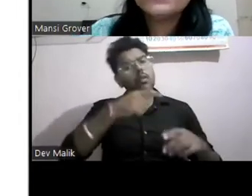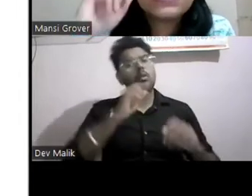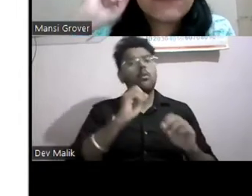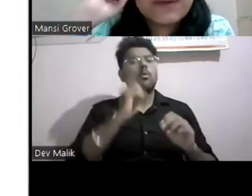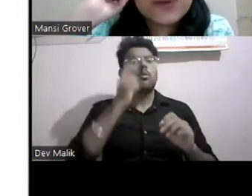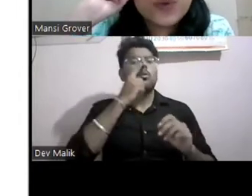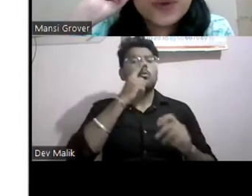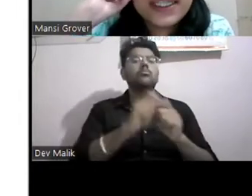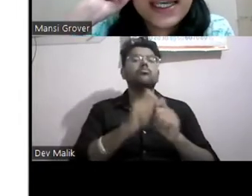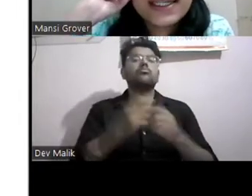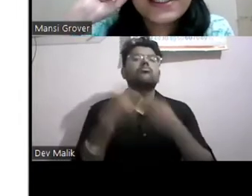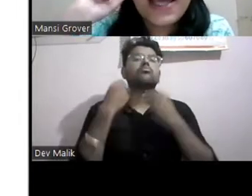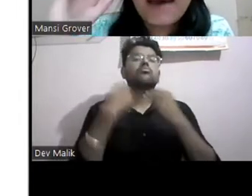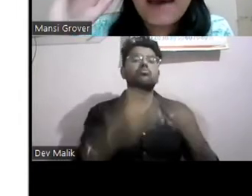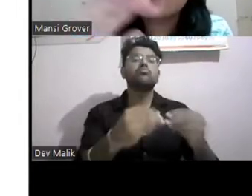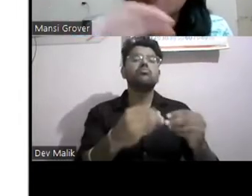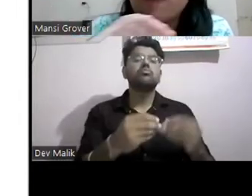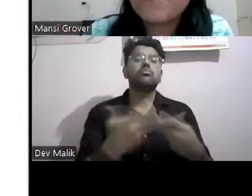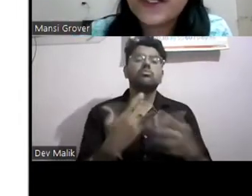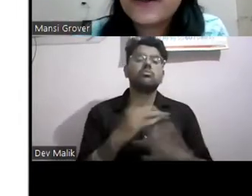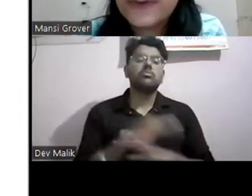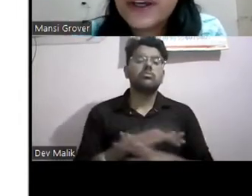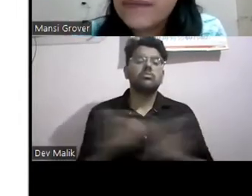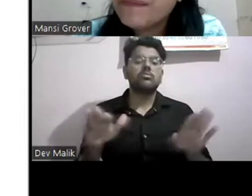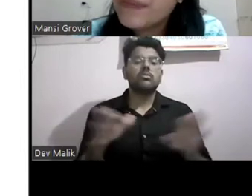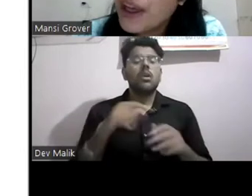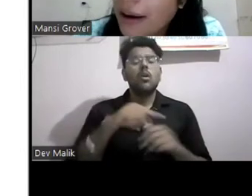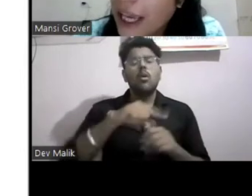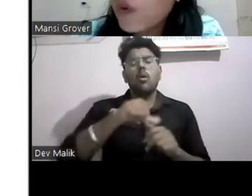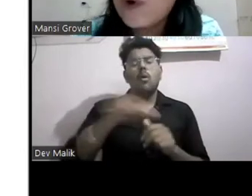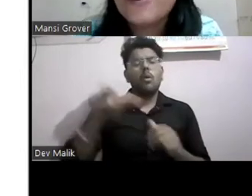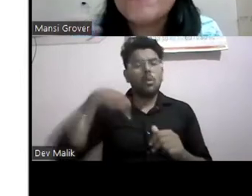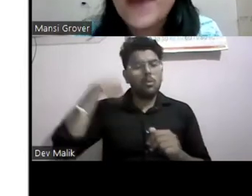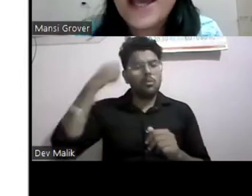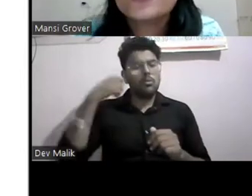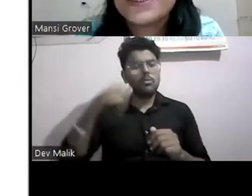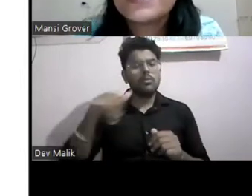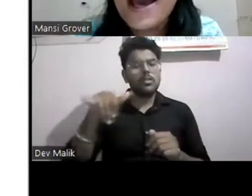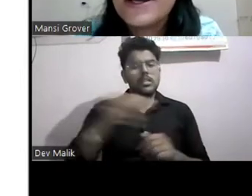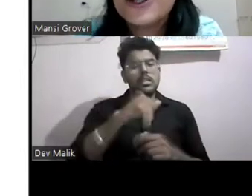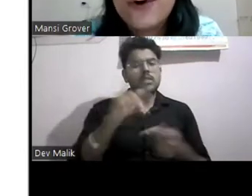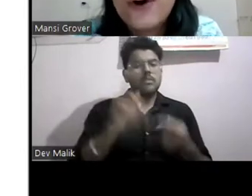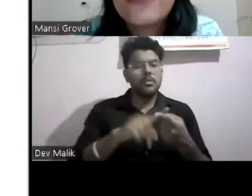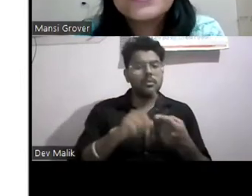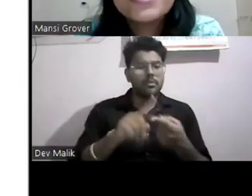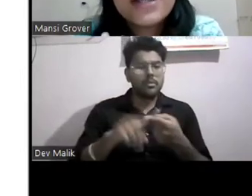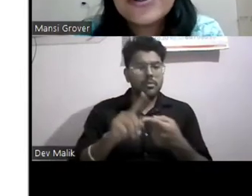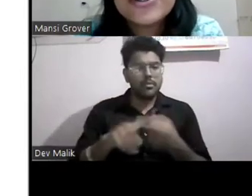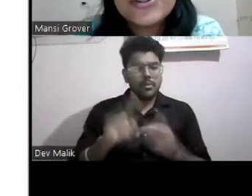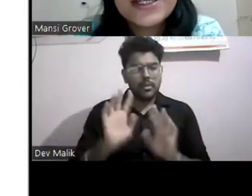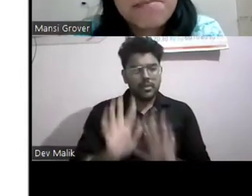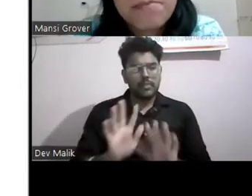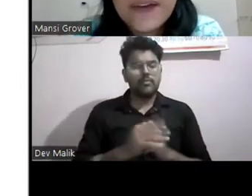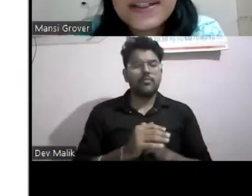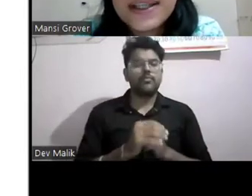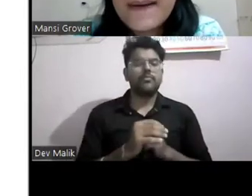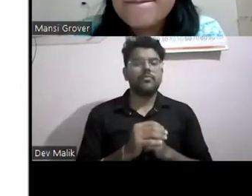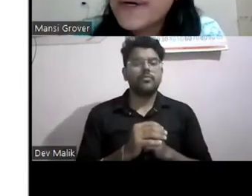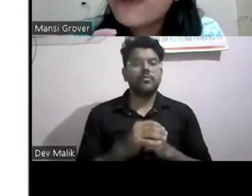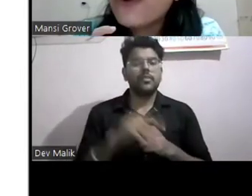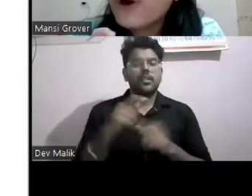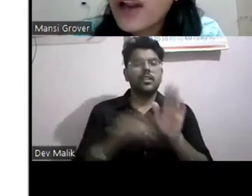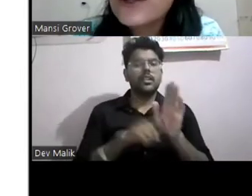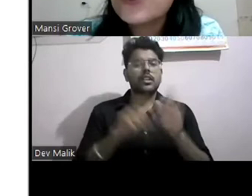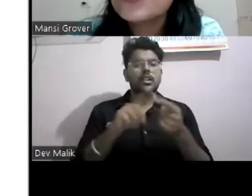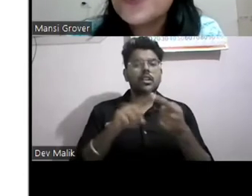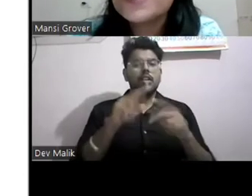both these films, you would see there is an absence of mother figure. Again, going back to that narrative of refrigerator mothers.